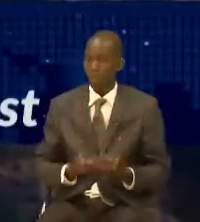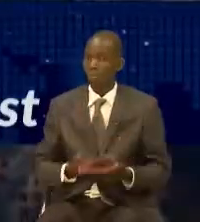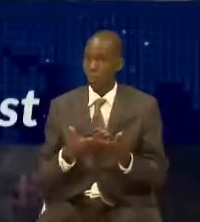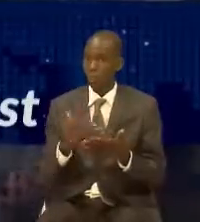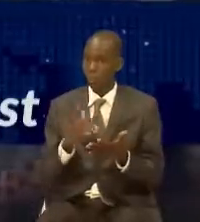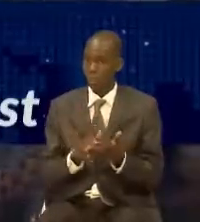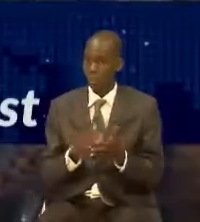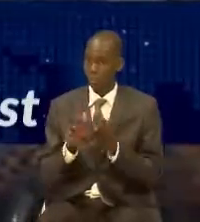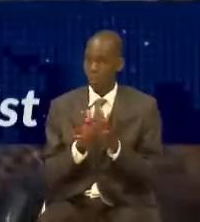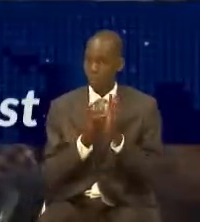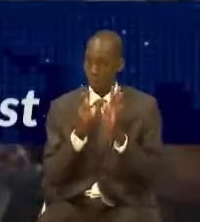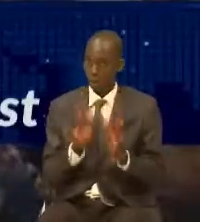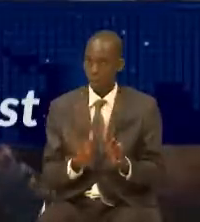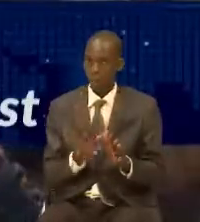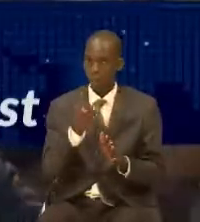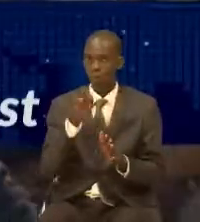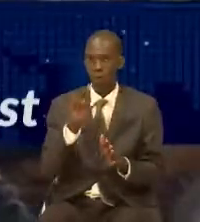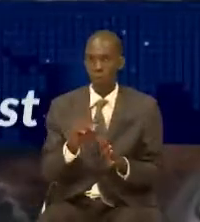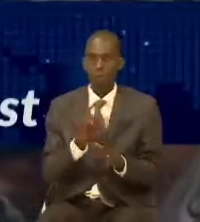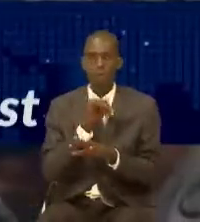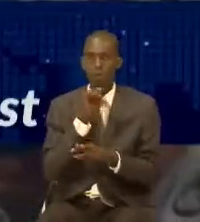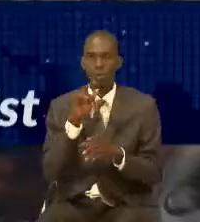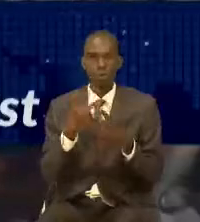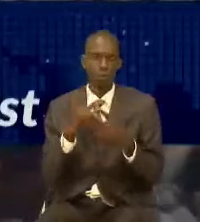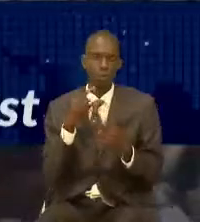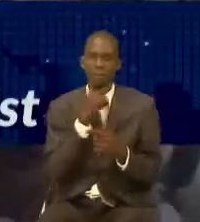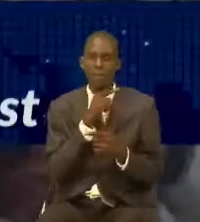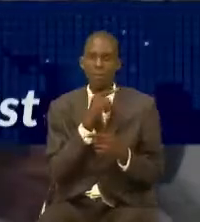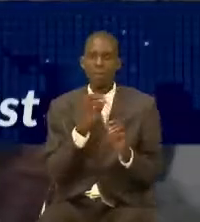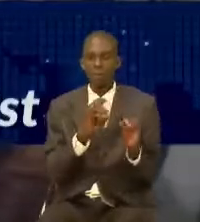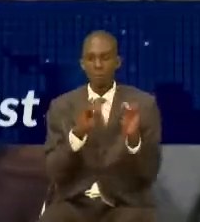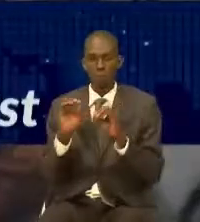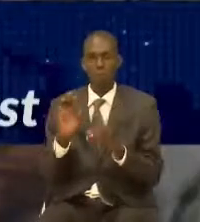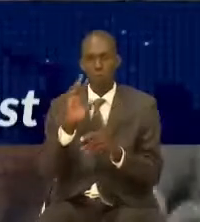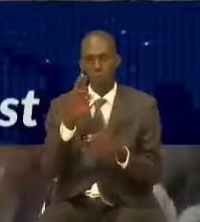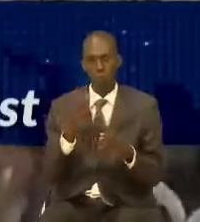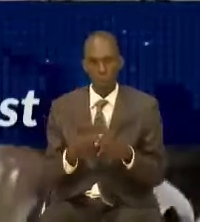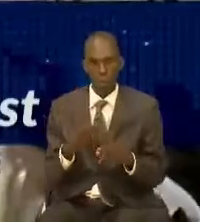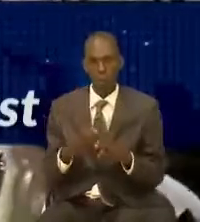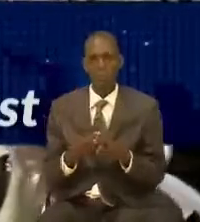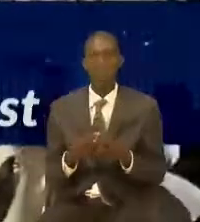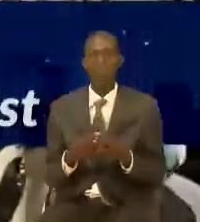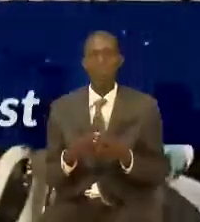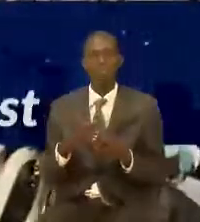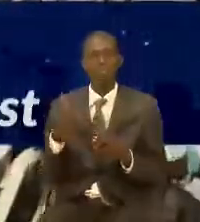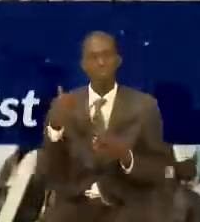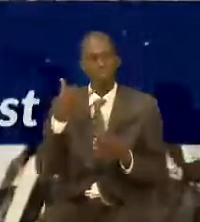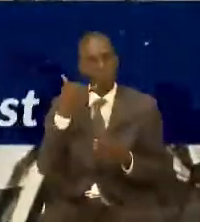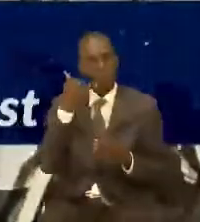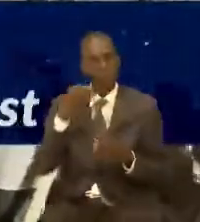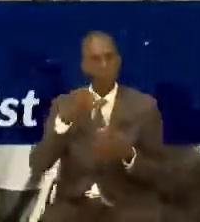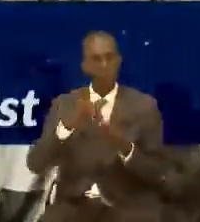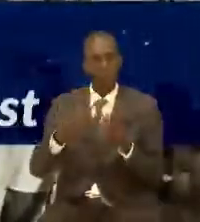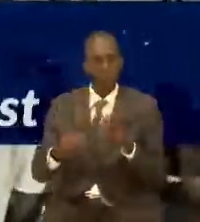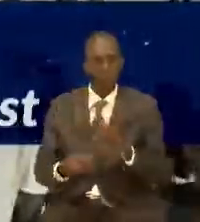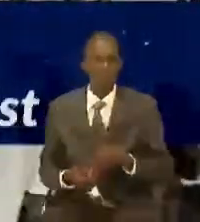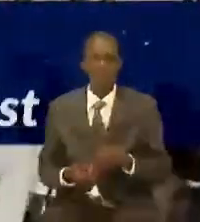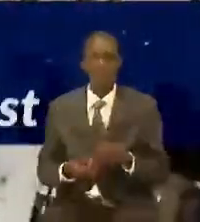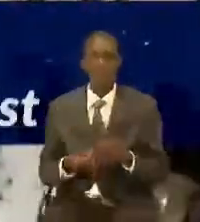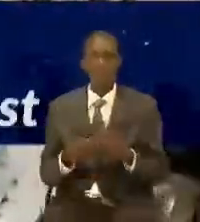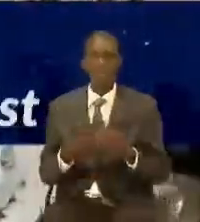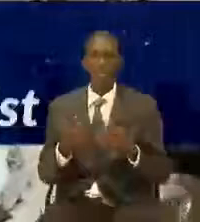to wherever we pick the sleep online if we are connected online